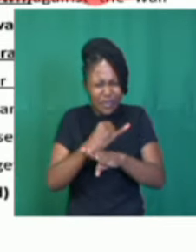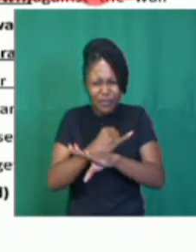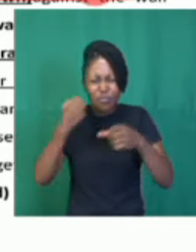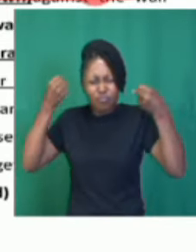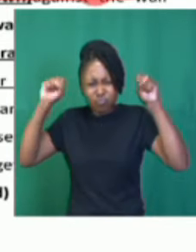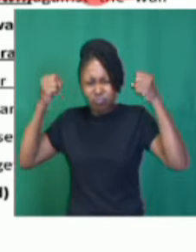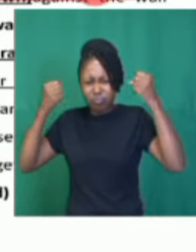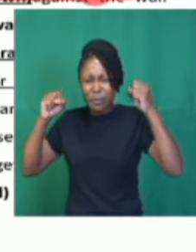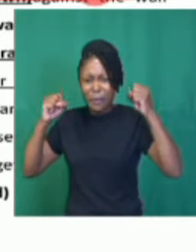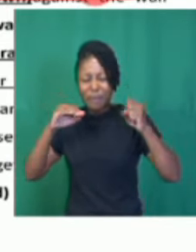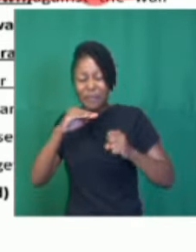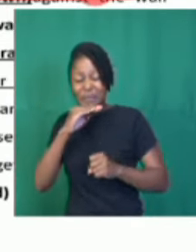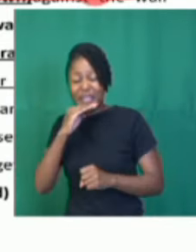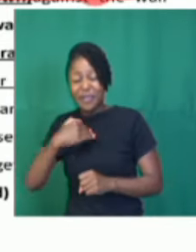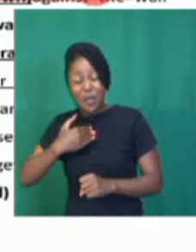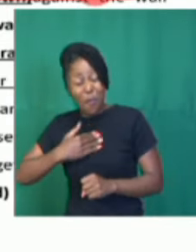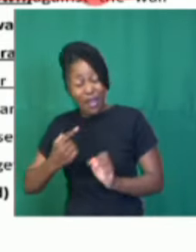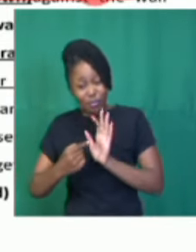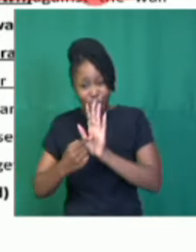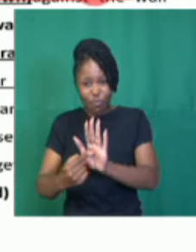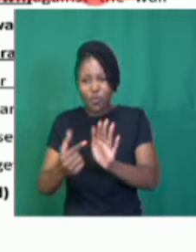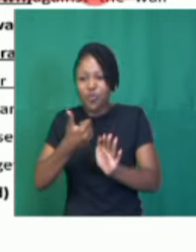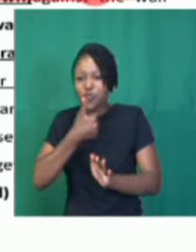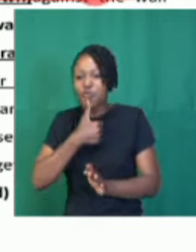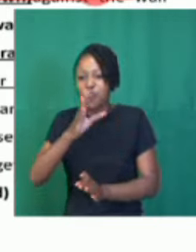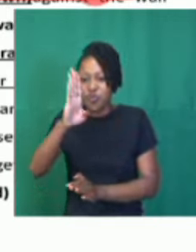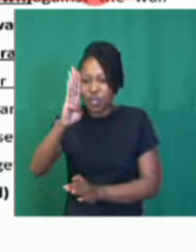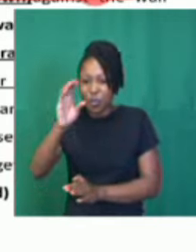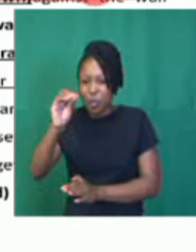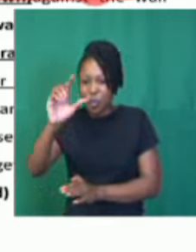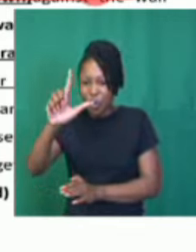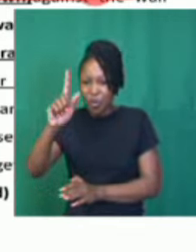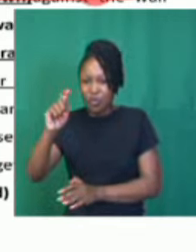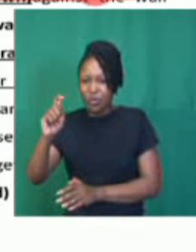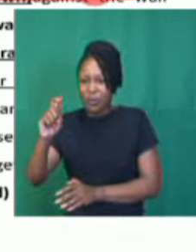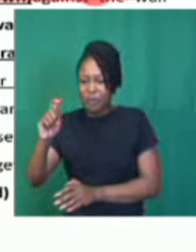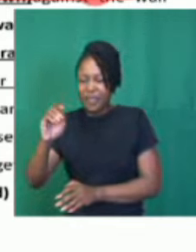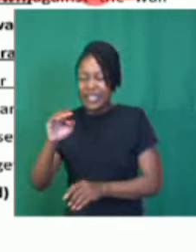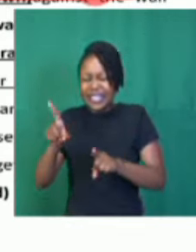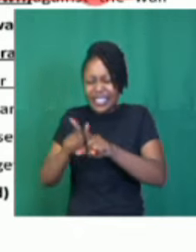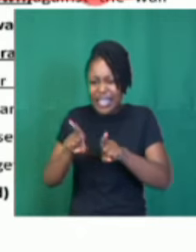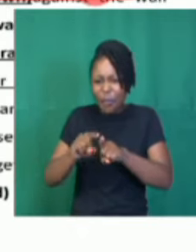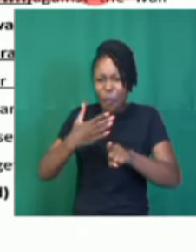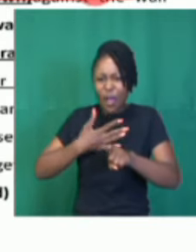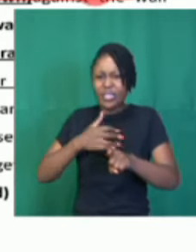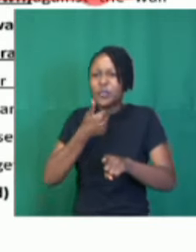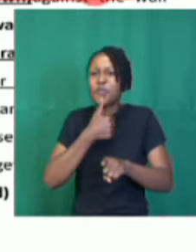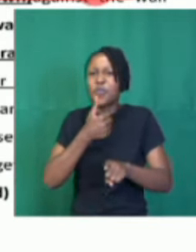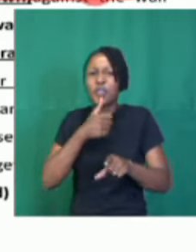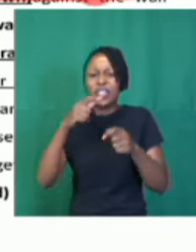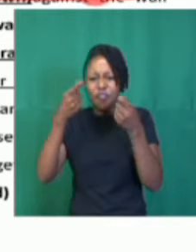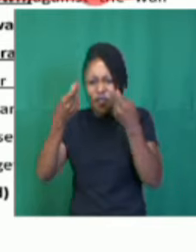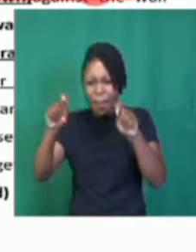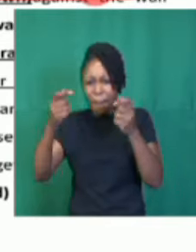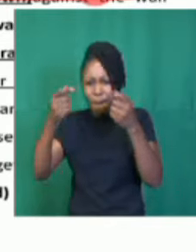are able to see a strong verb there, and we crouched, meaning that they bent down.